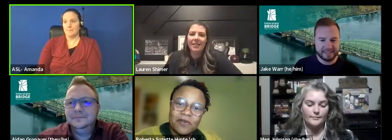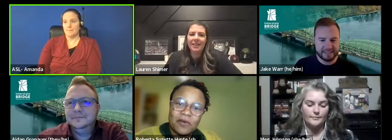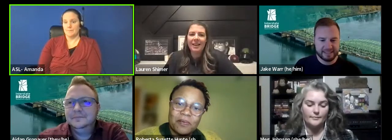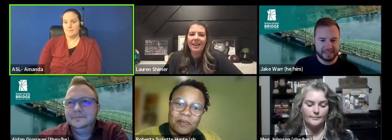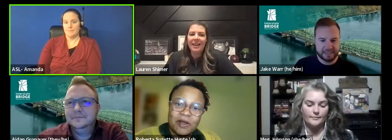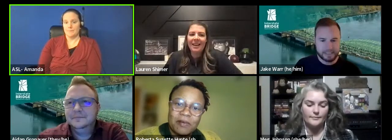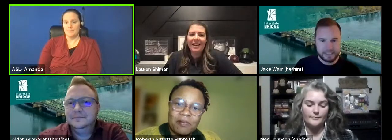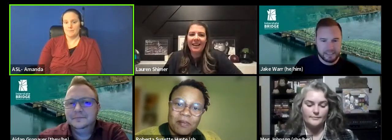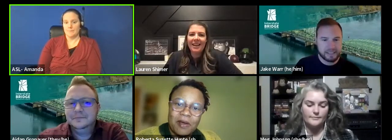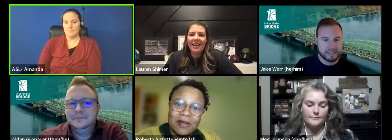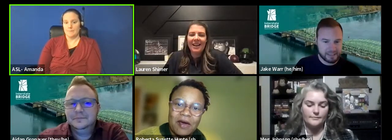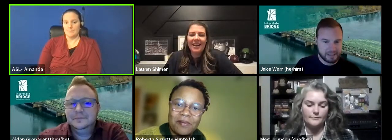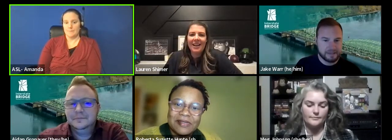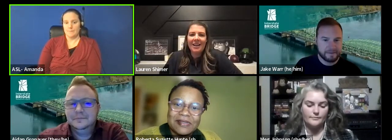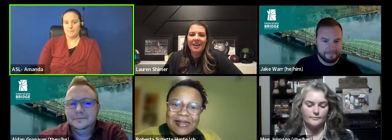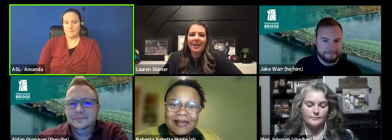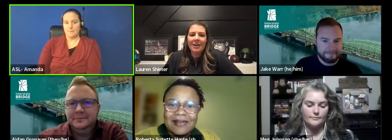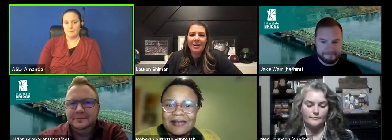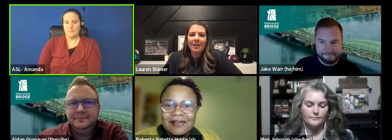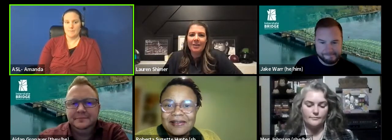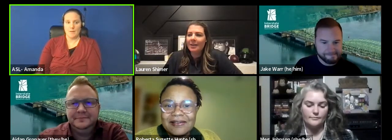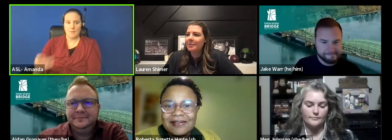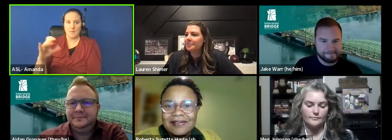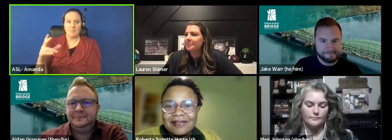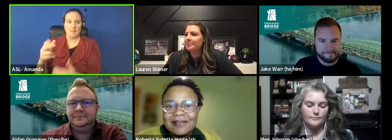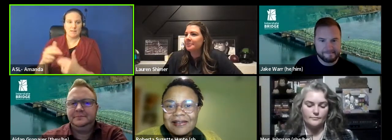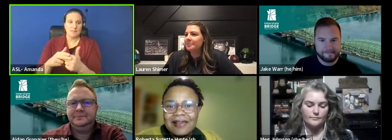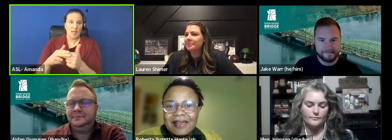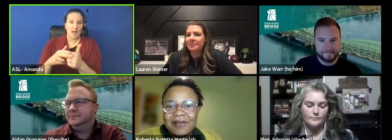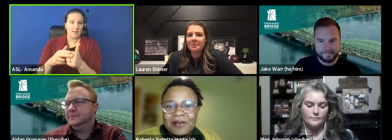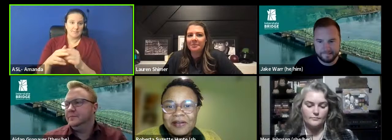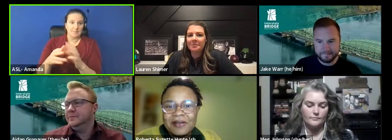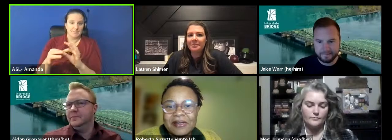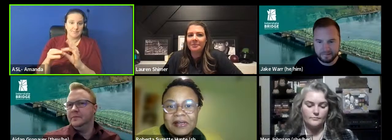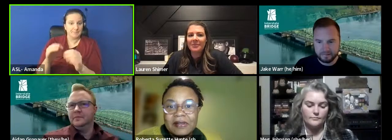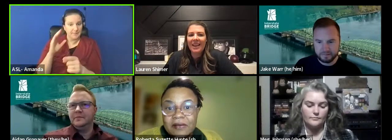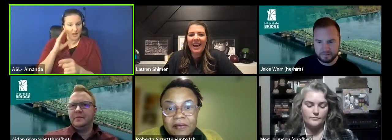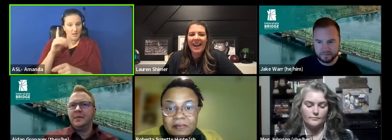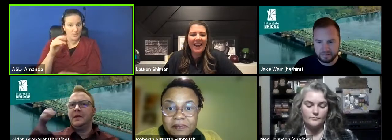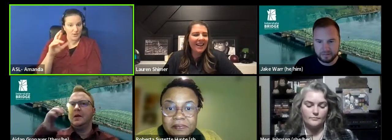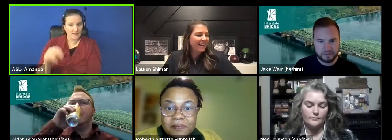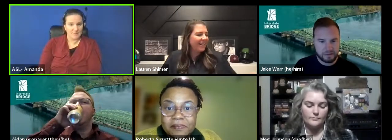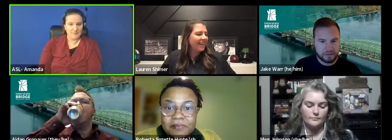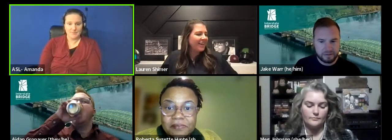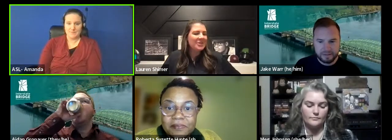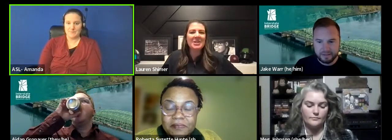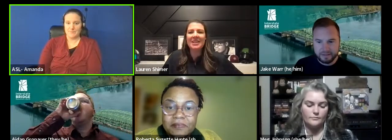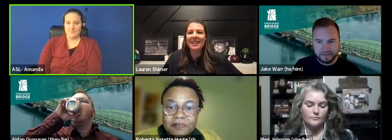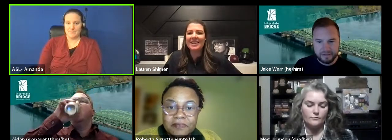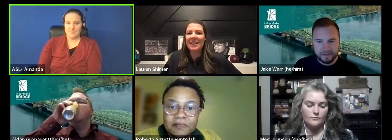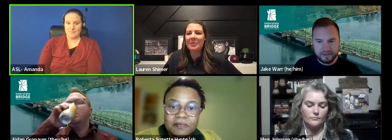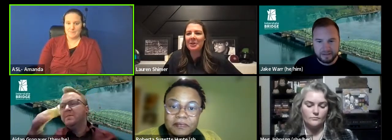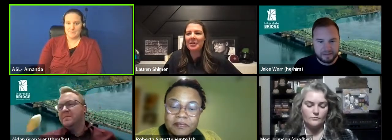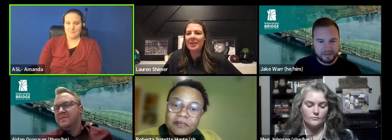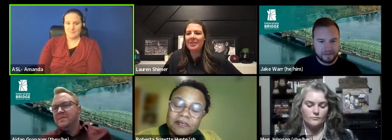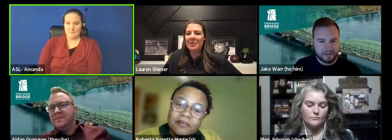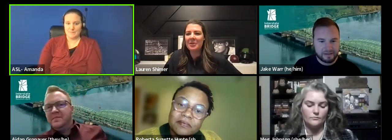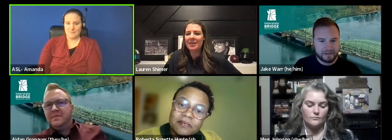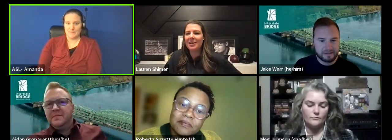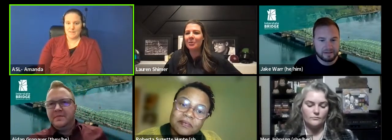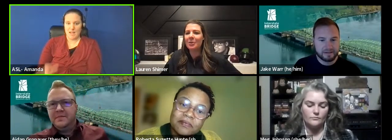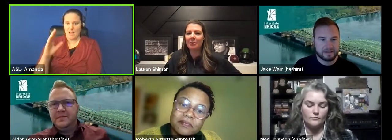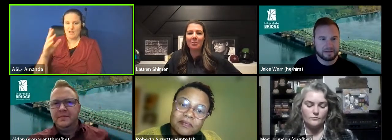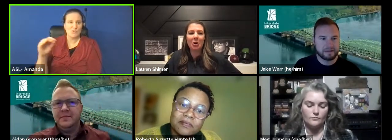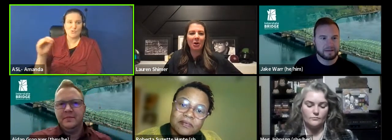So if you'll put up our public comment slide. Hey, Lauren. Hi. I was just going to say that we don't